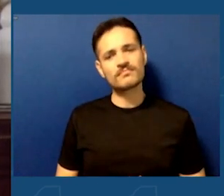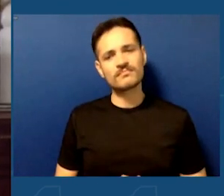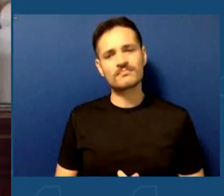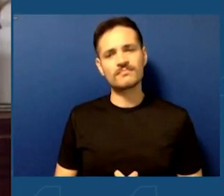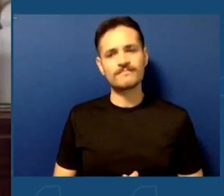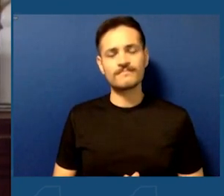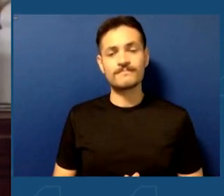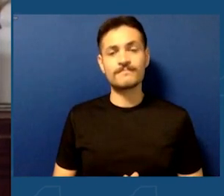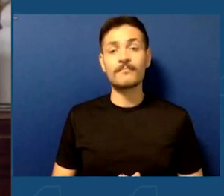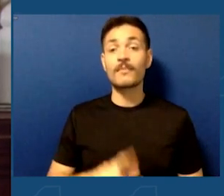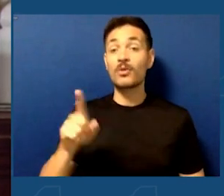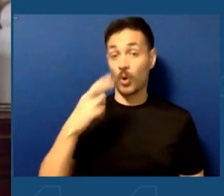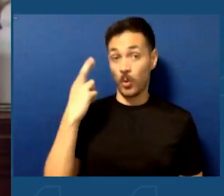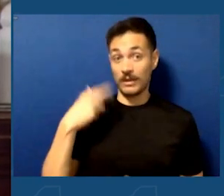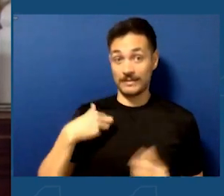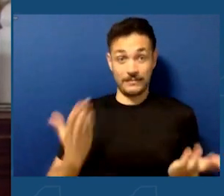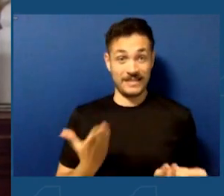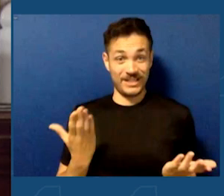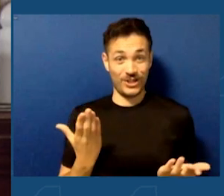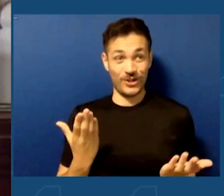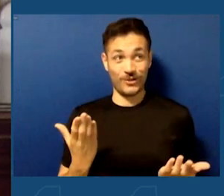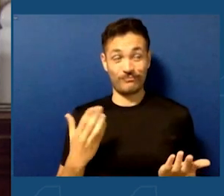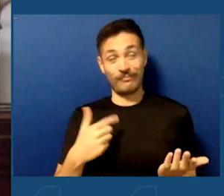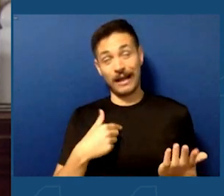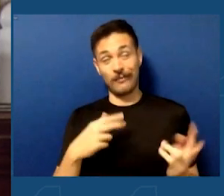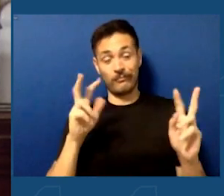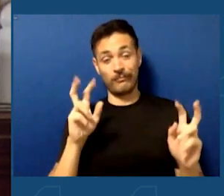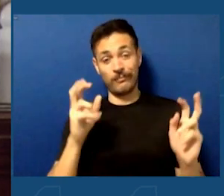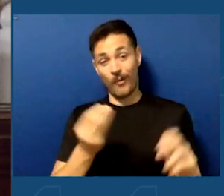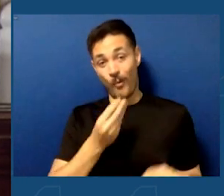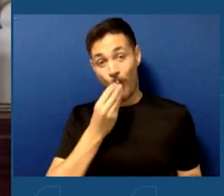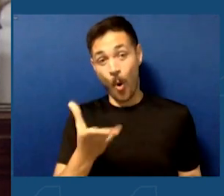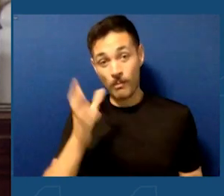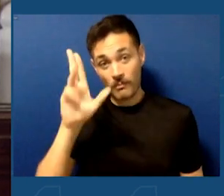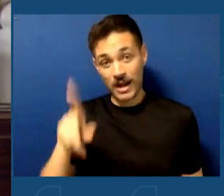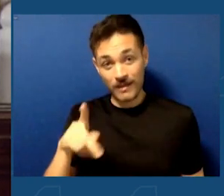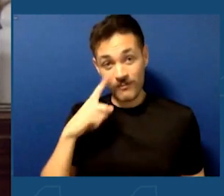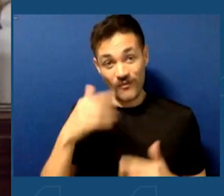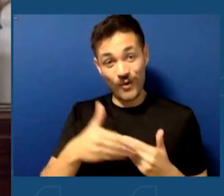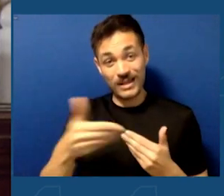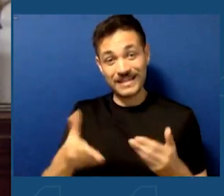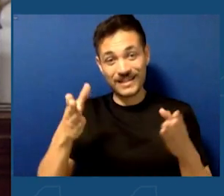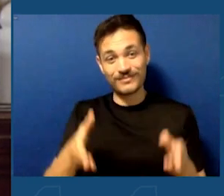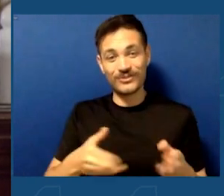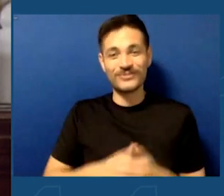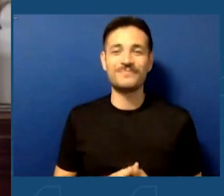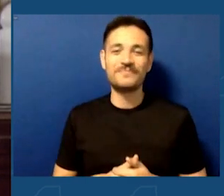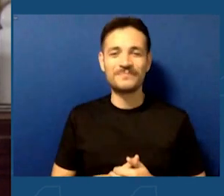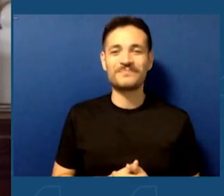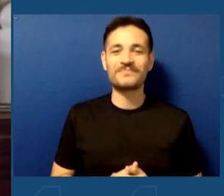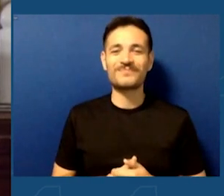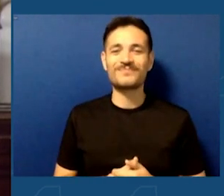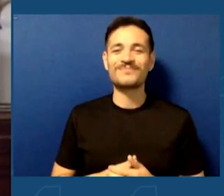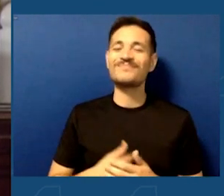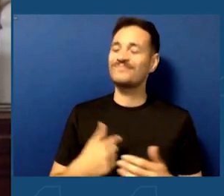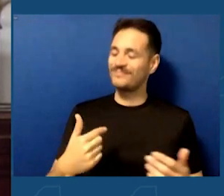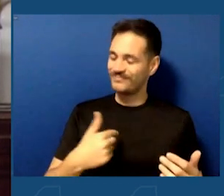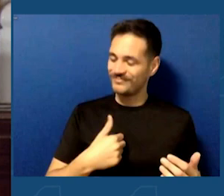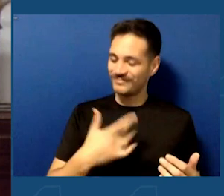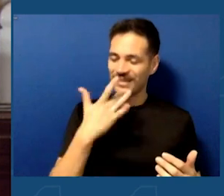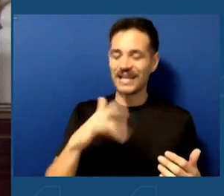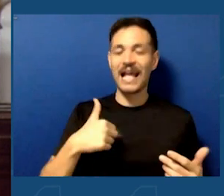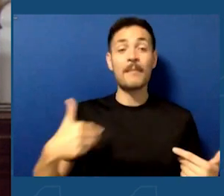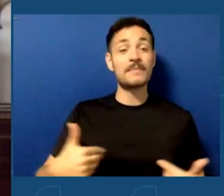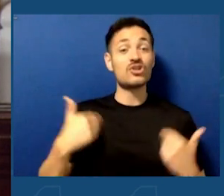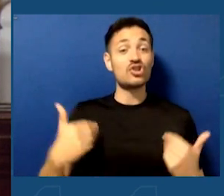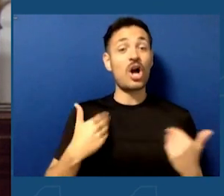Now, the only reason I'm here is I'm the warm-up act. So I have the honor of, I'm a young congressman and we stand on the shoulders